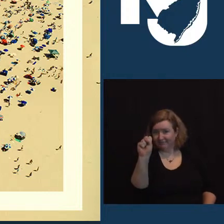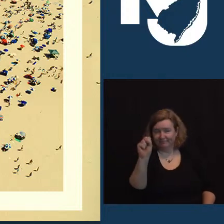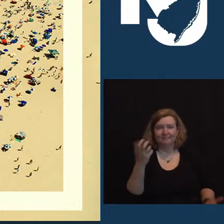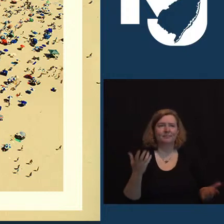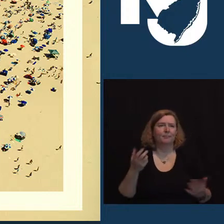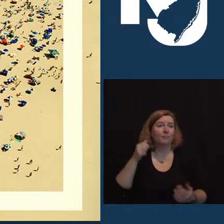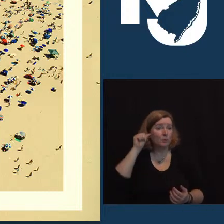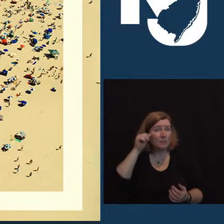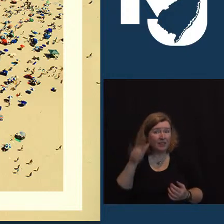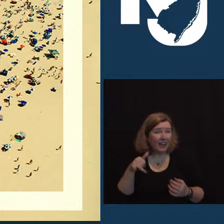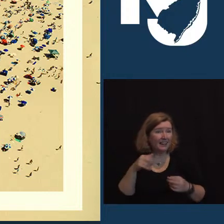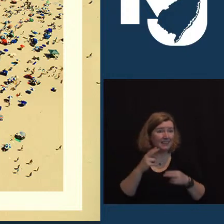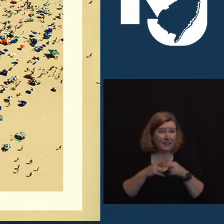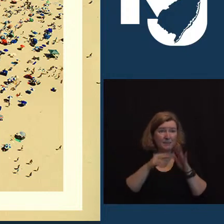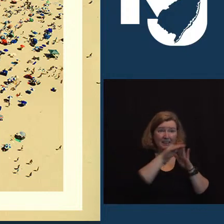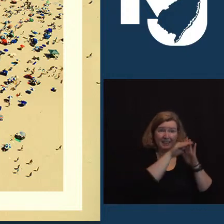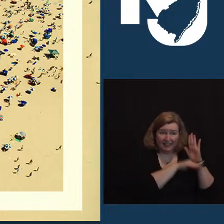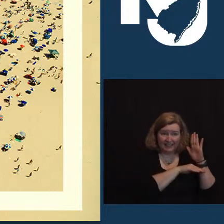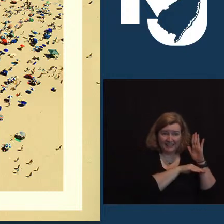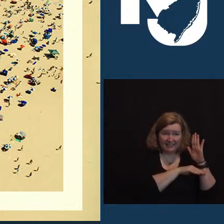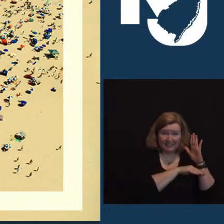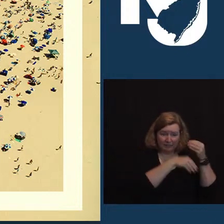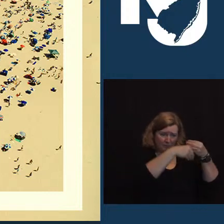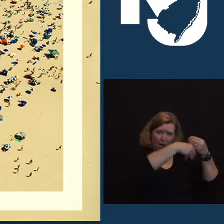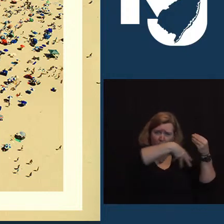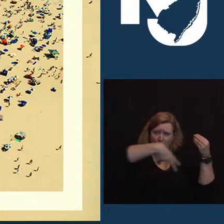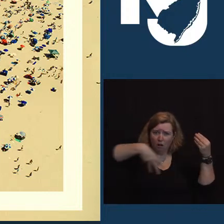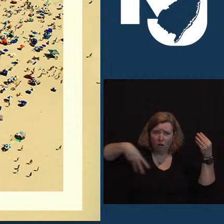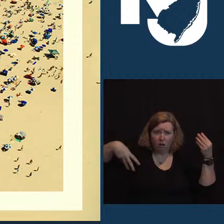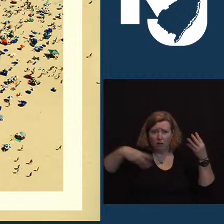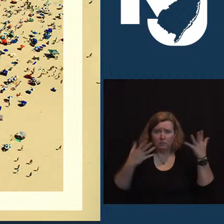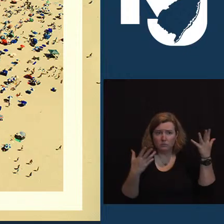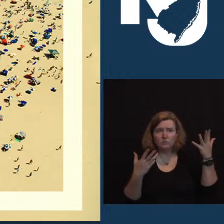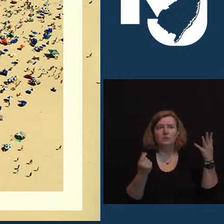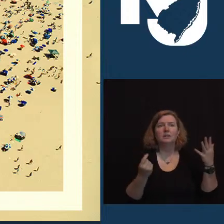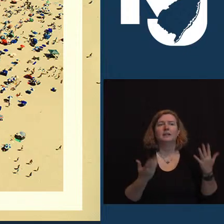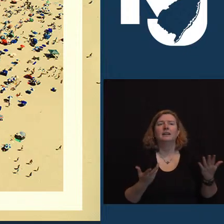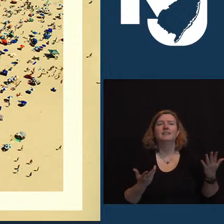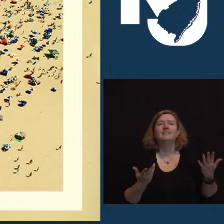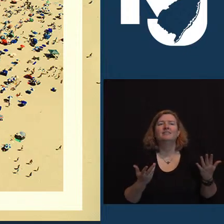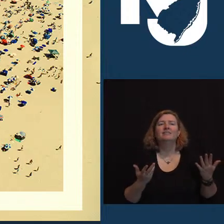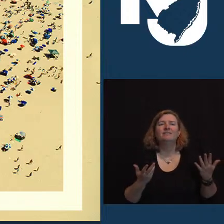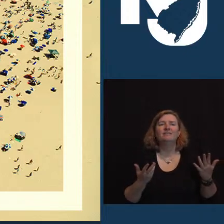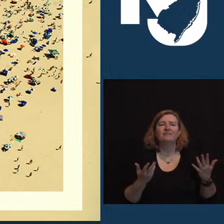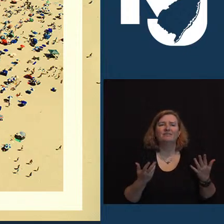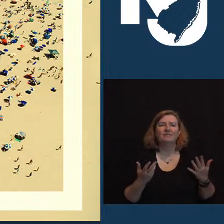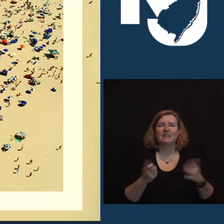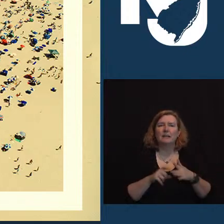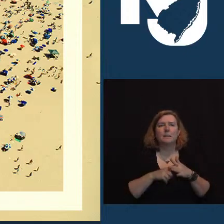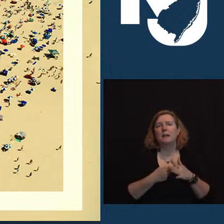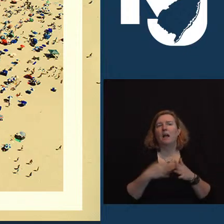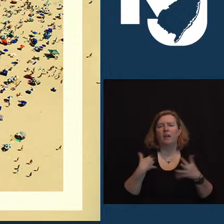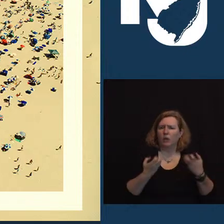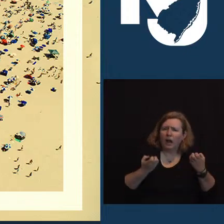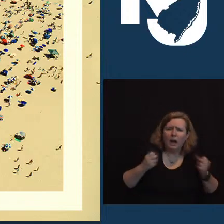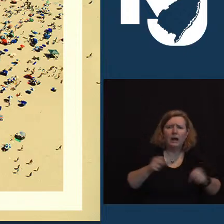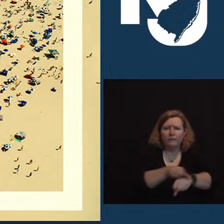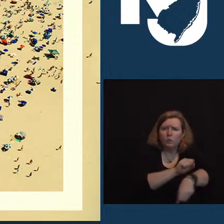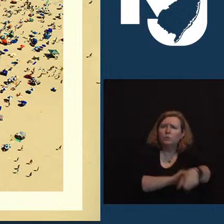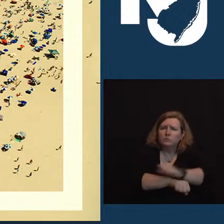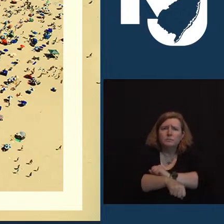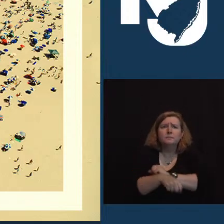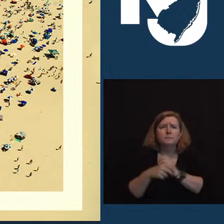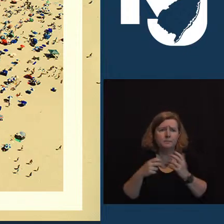growing is an example of this. What we discussed on Monday is really just the floor of our efforts. We're going to be adding more components and